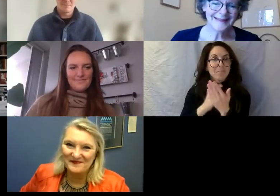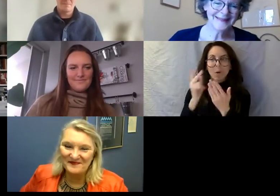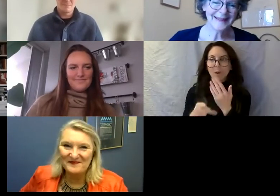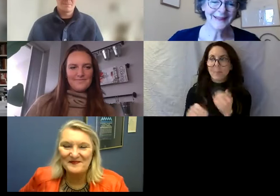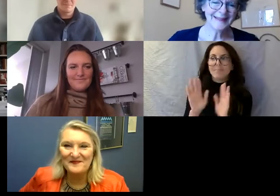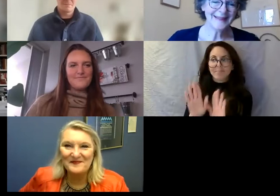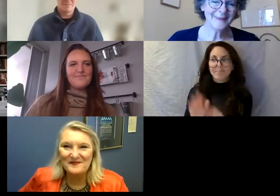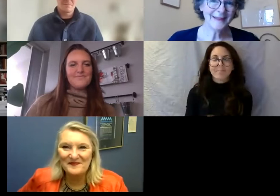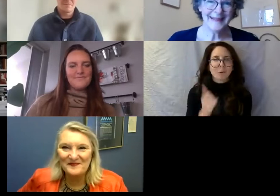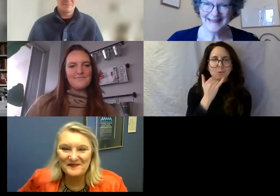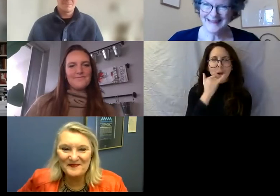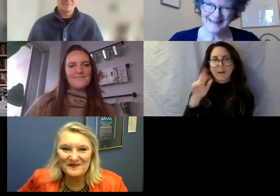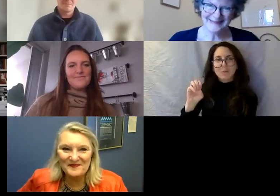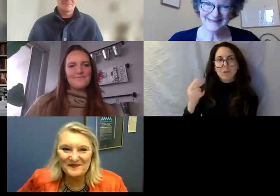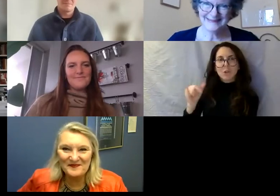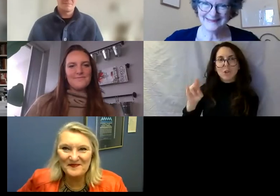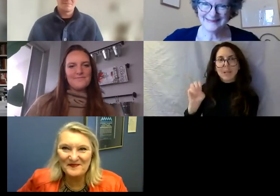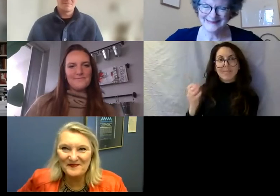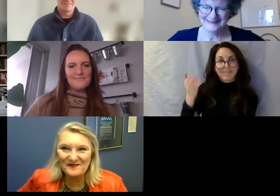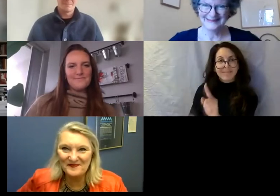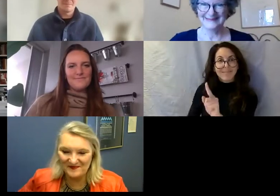Regine, tell us some good ideas.